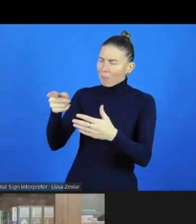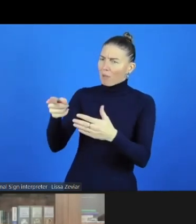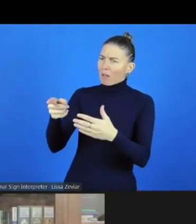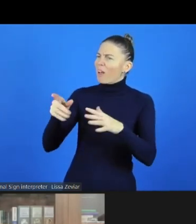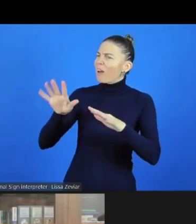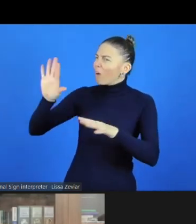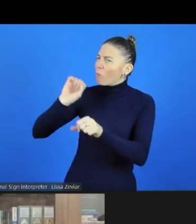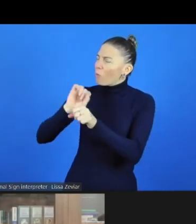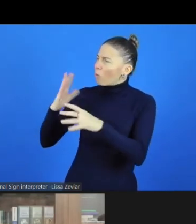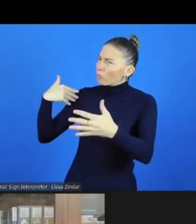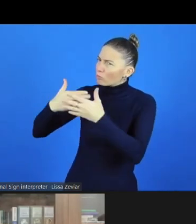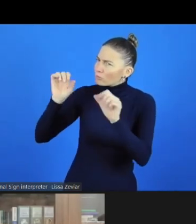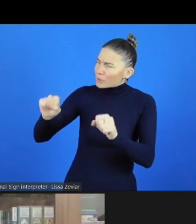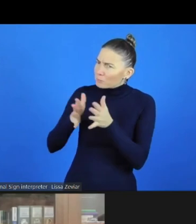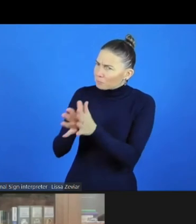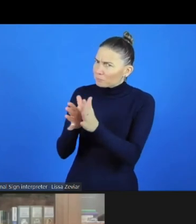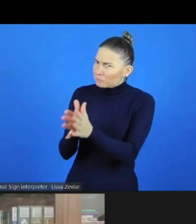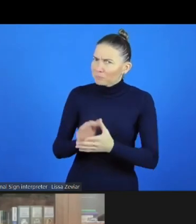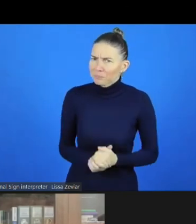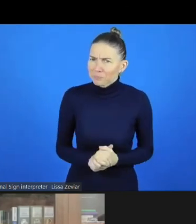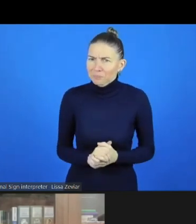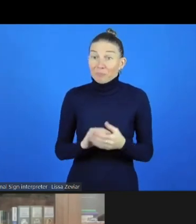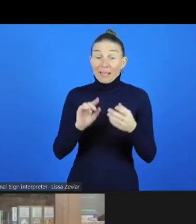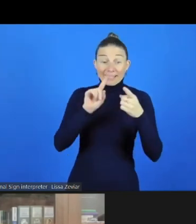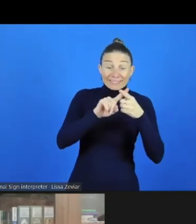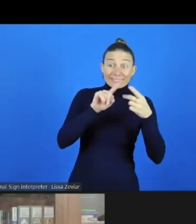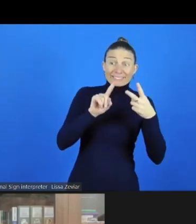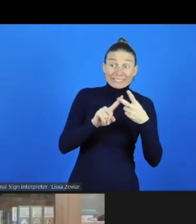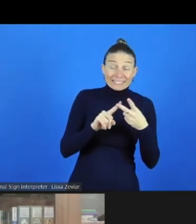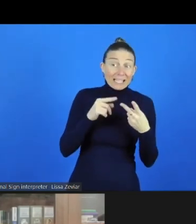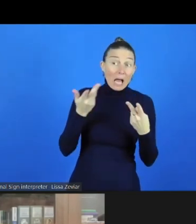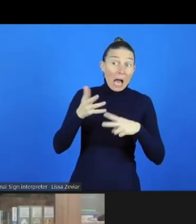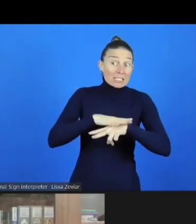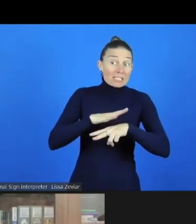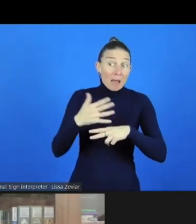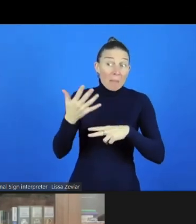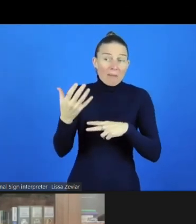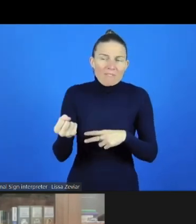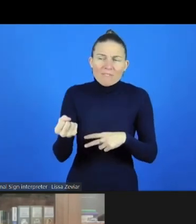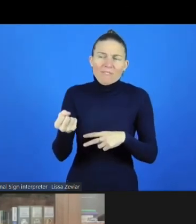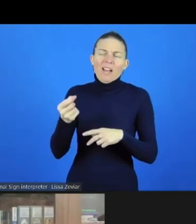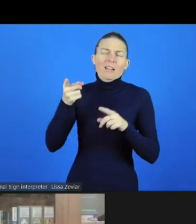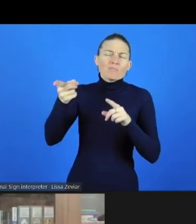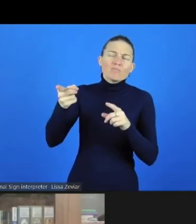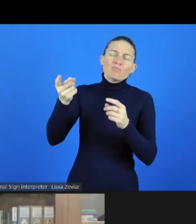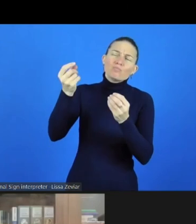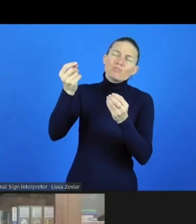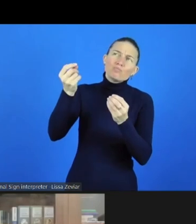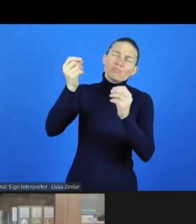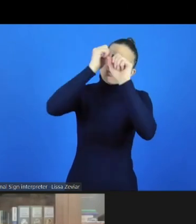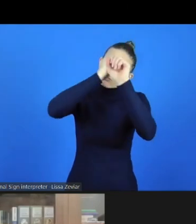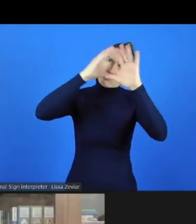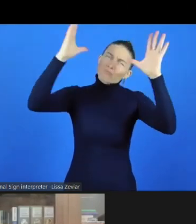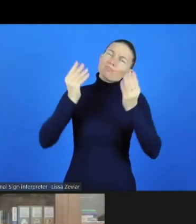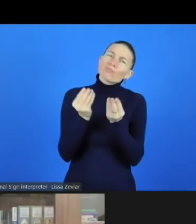competencies? And if you have time, could you also share your thoughts on the potential of technology and innovation to transform